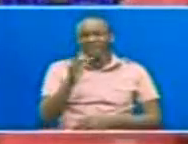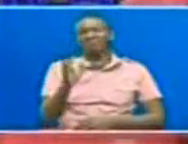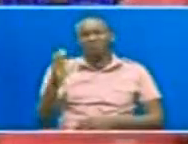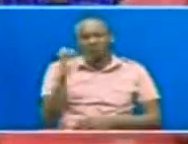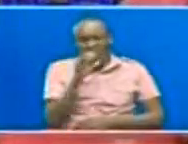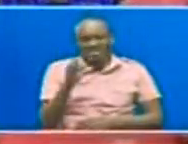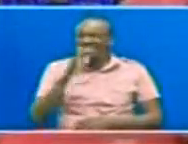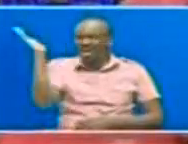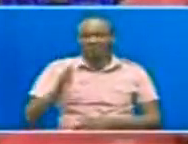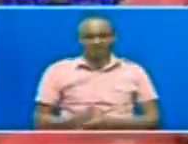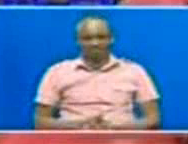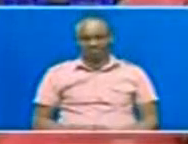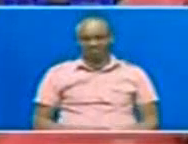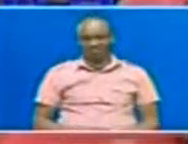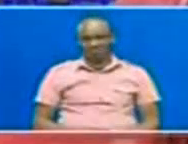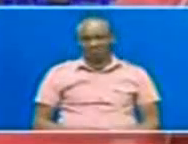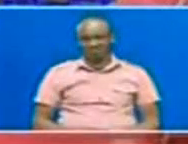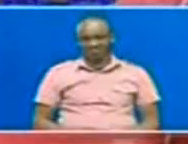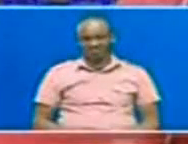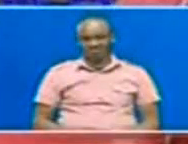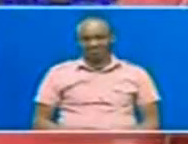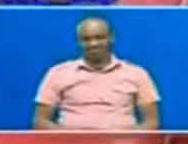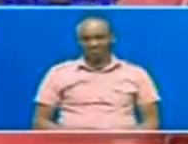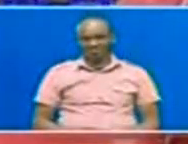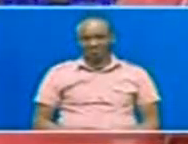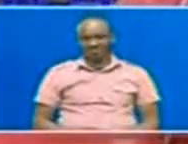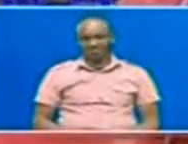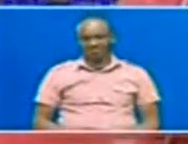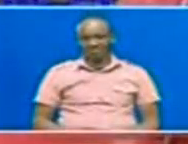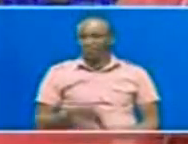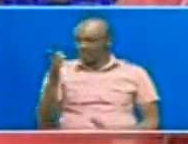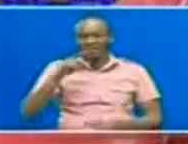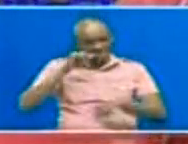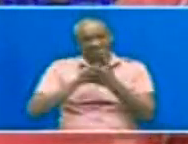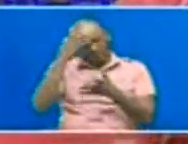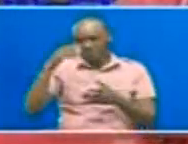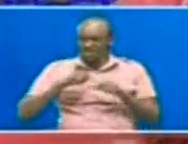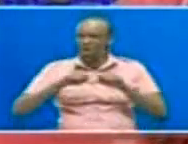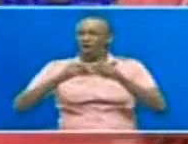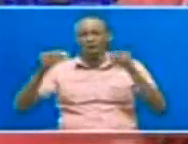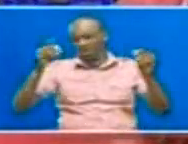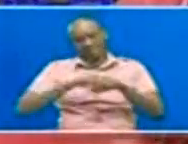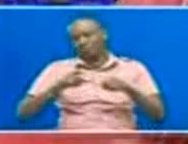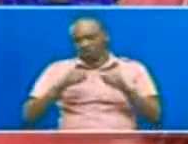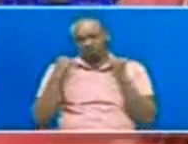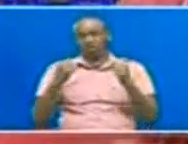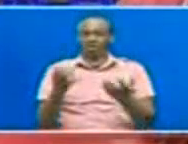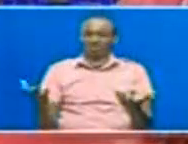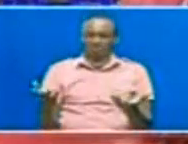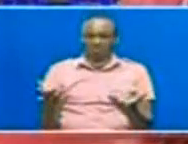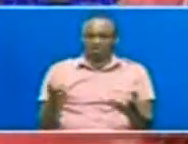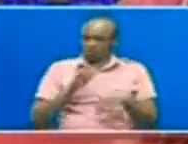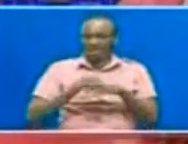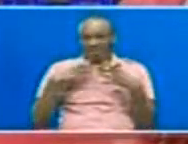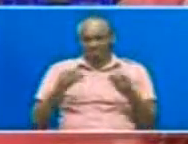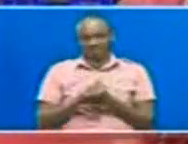life. I've never. And probably this is what has kept me, you know, with good health. Yes.